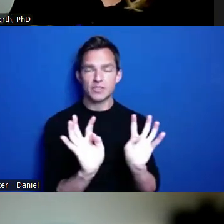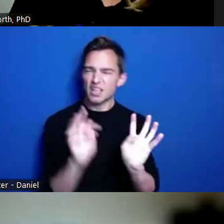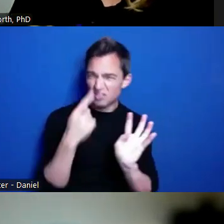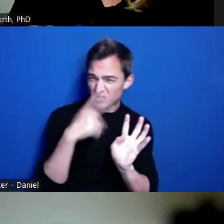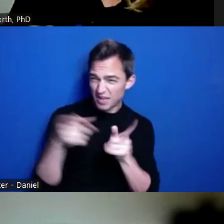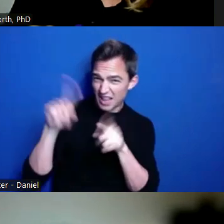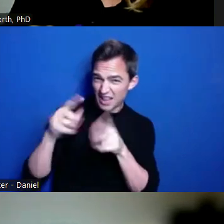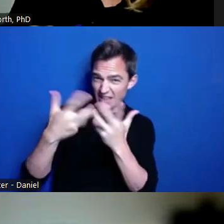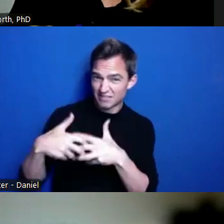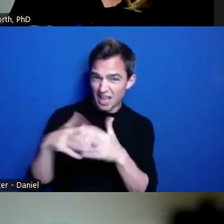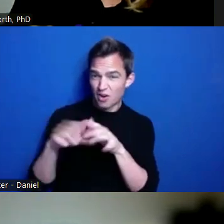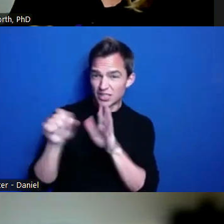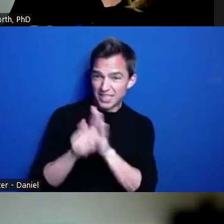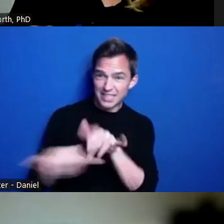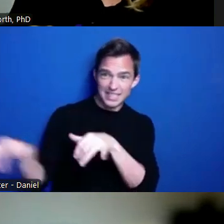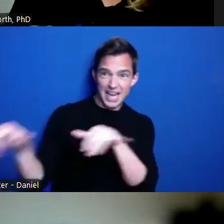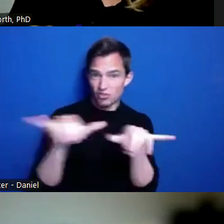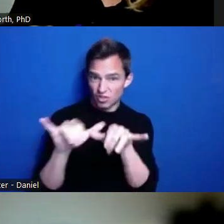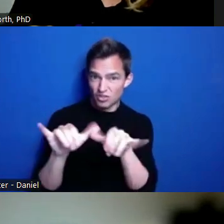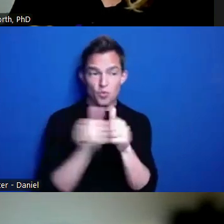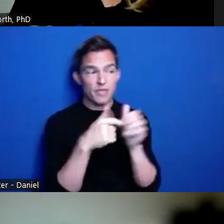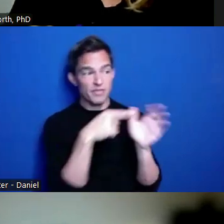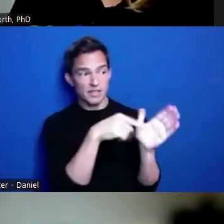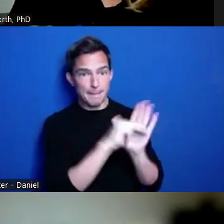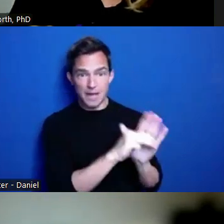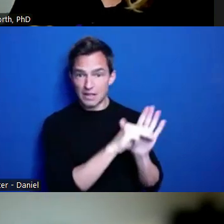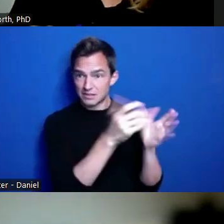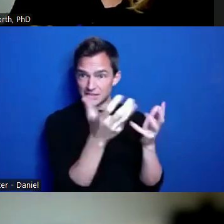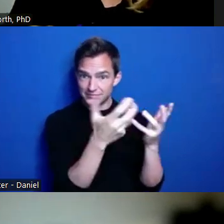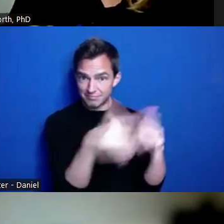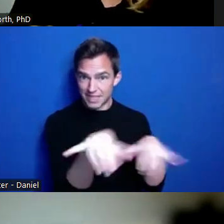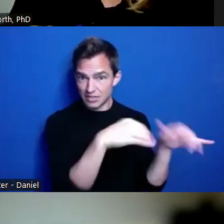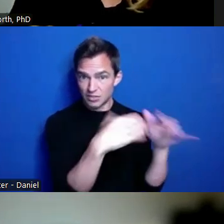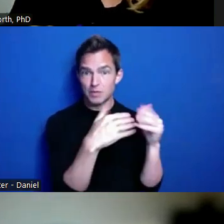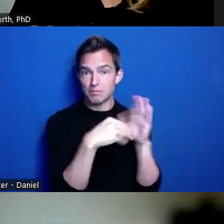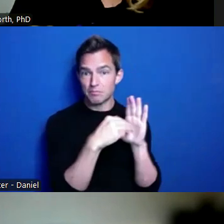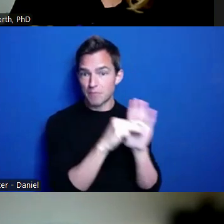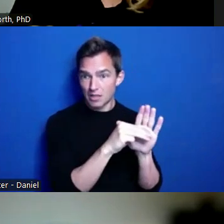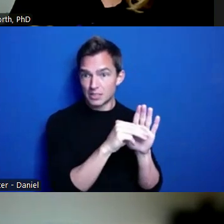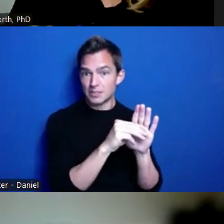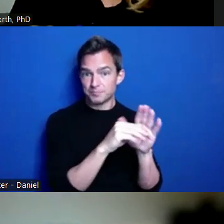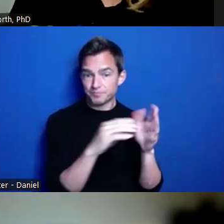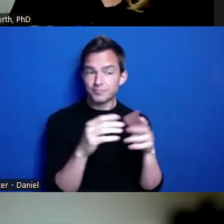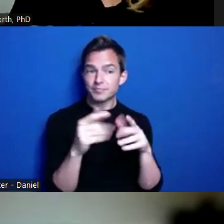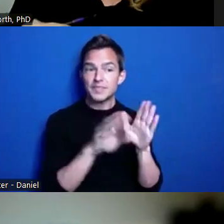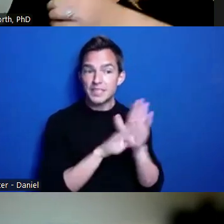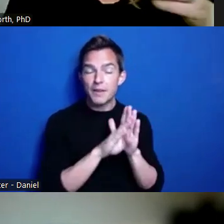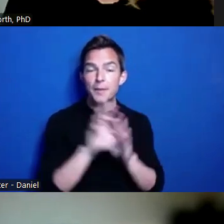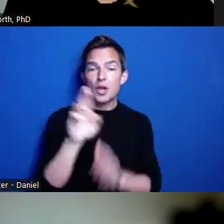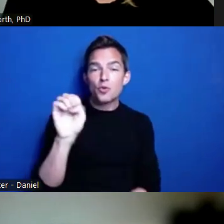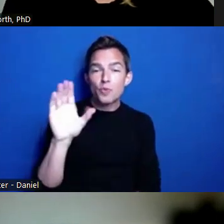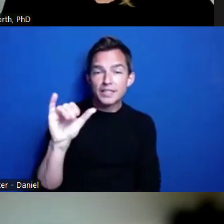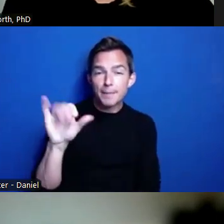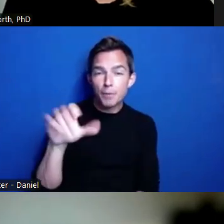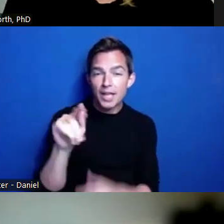our state's standards around this model standard, SAMHSA's peer model standards, and develop reciprocity so that when people move